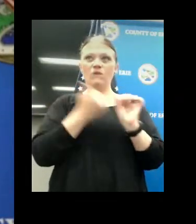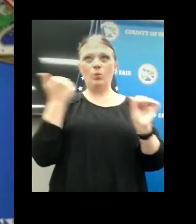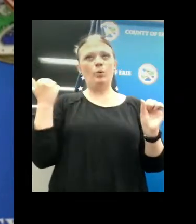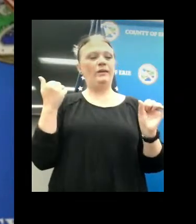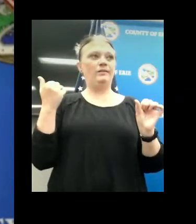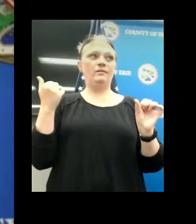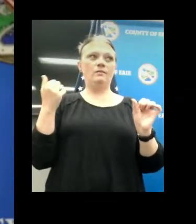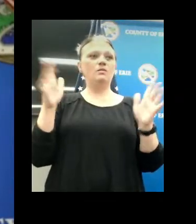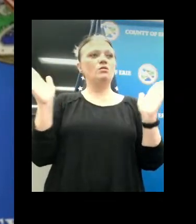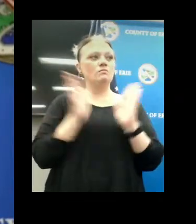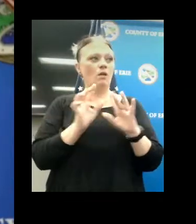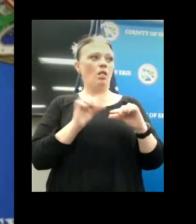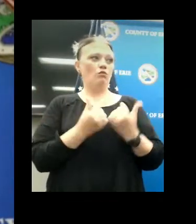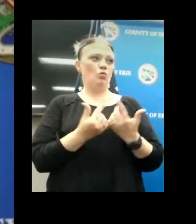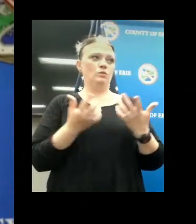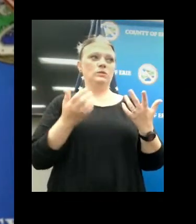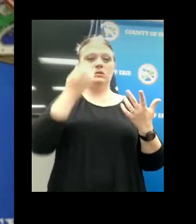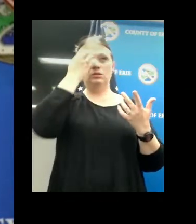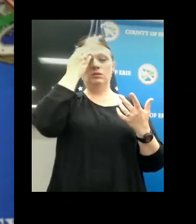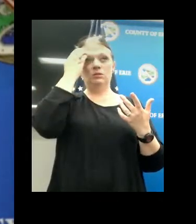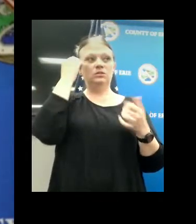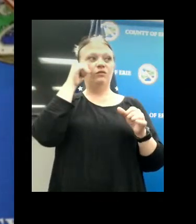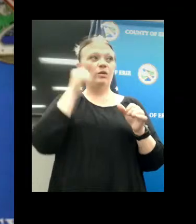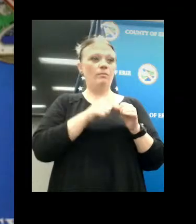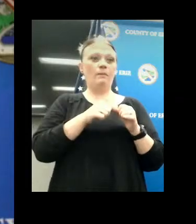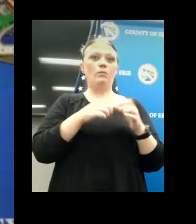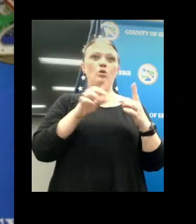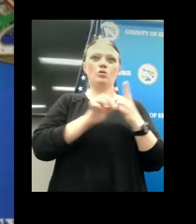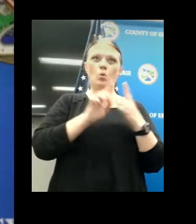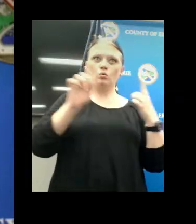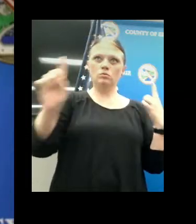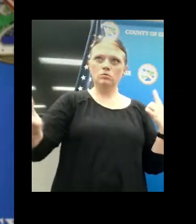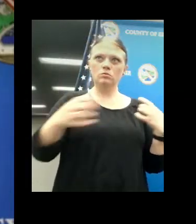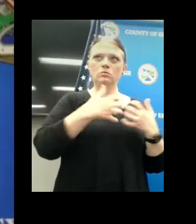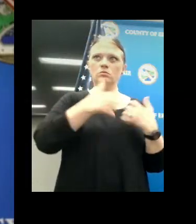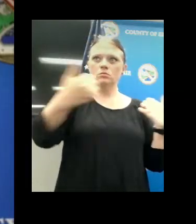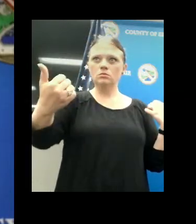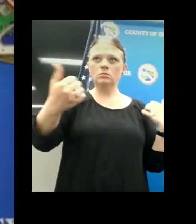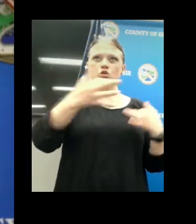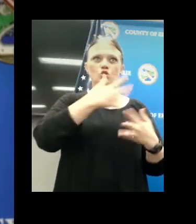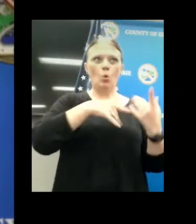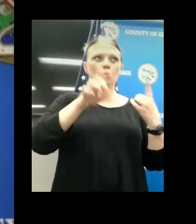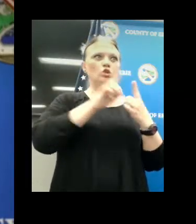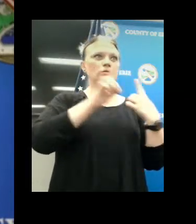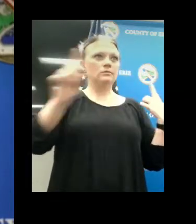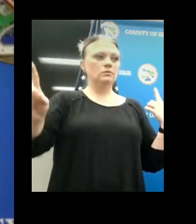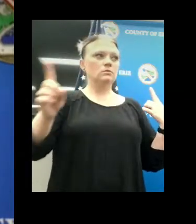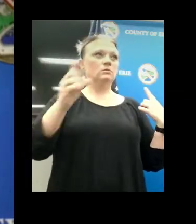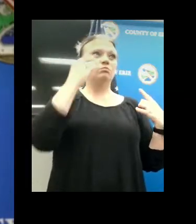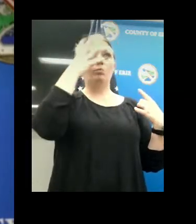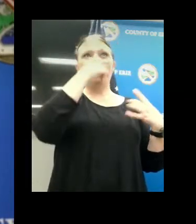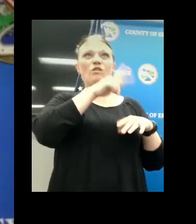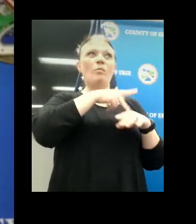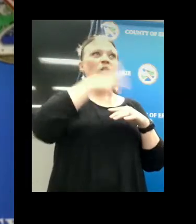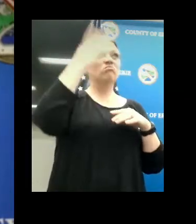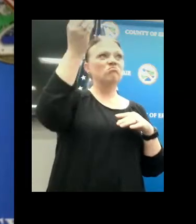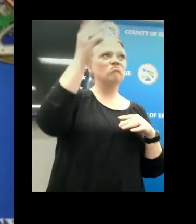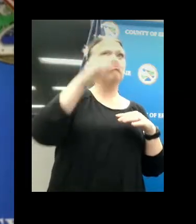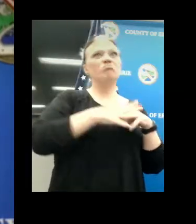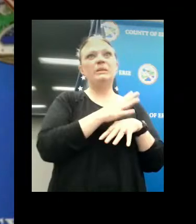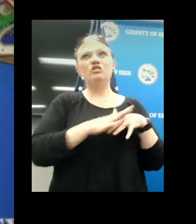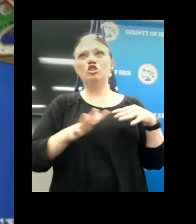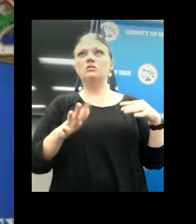avoid it. Keep it in the small groups, and remember social distancing when we're going out in the beautiful parks and our